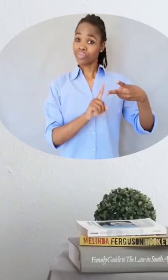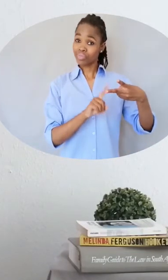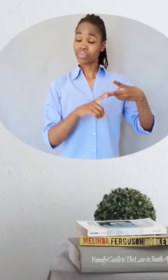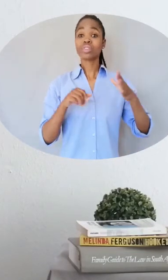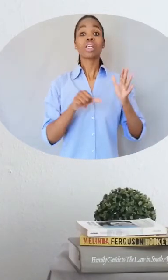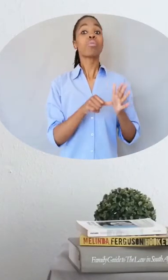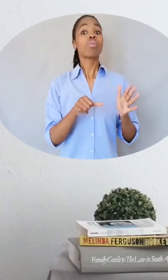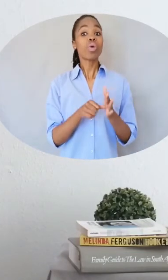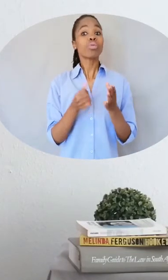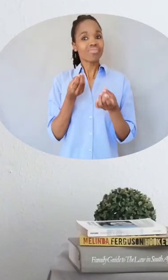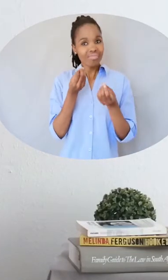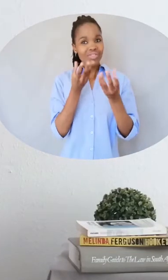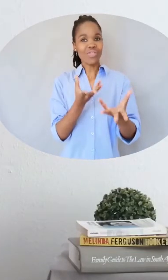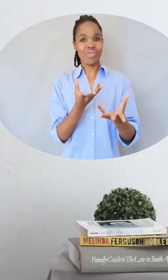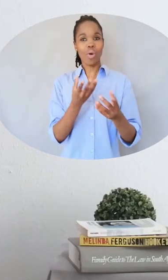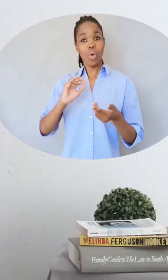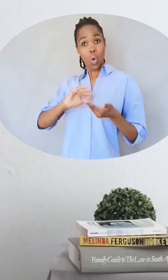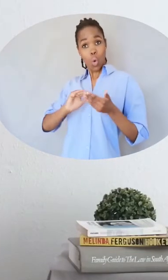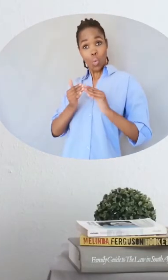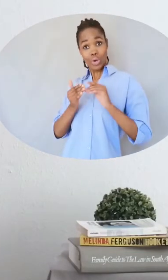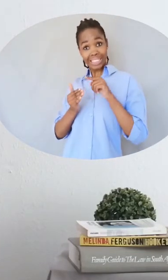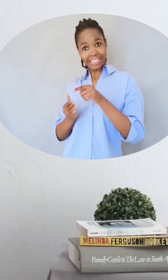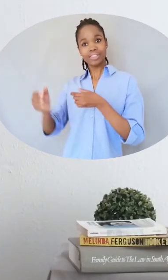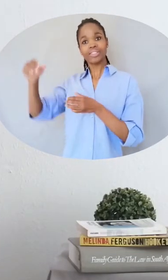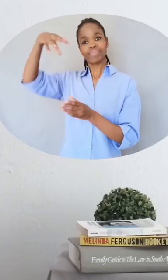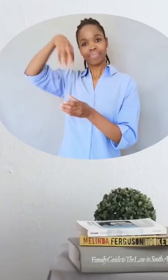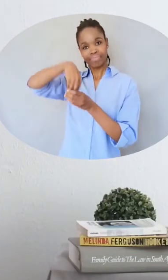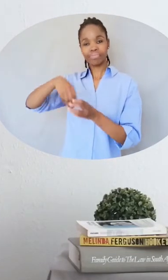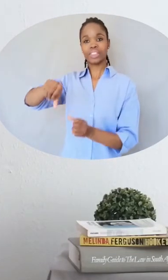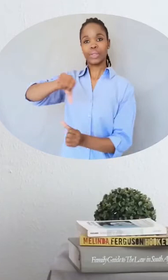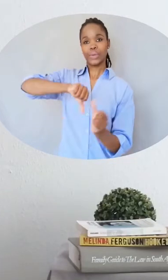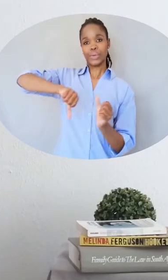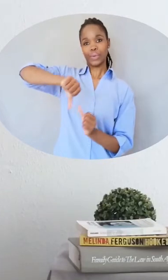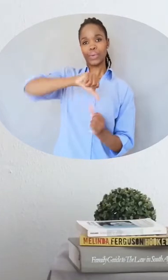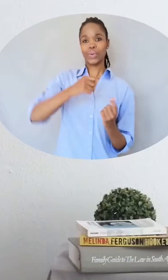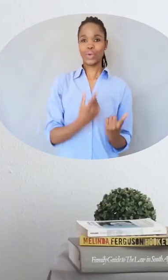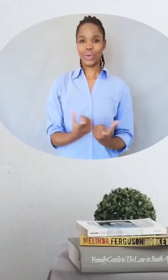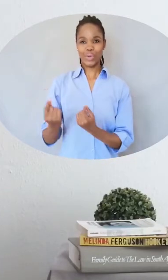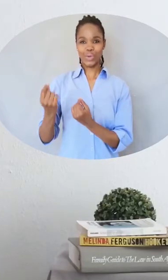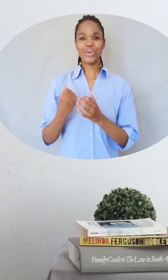is to be active and plugged in in your community.